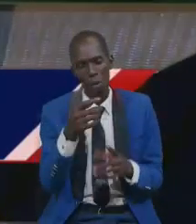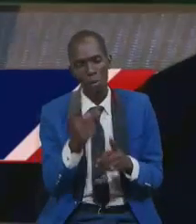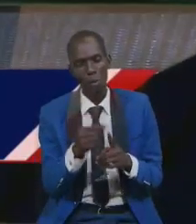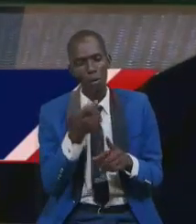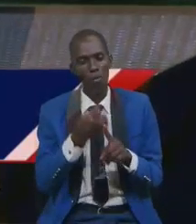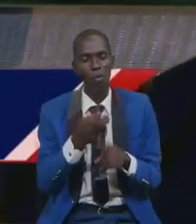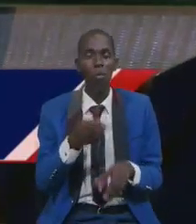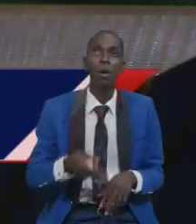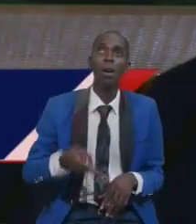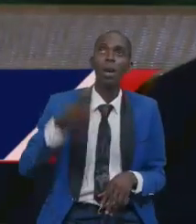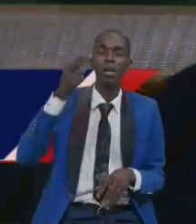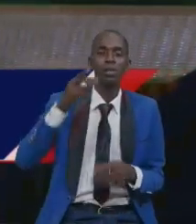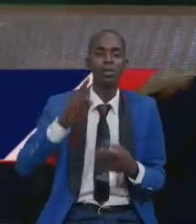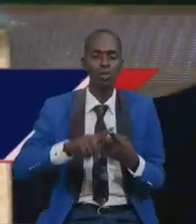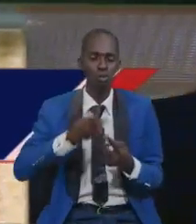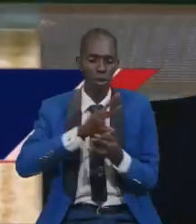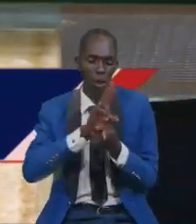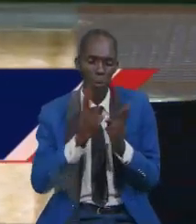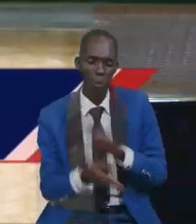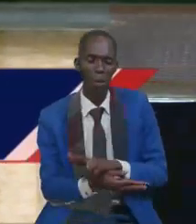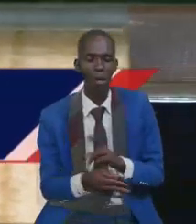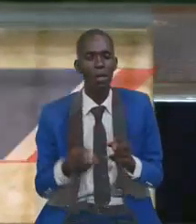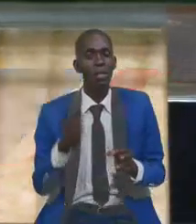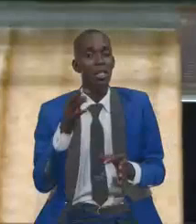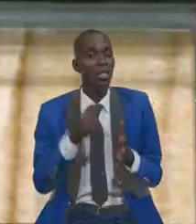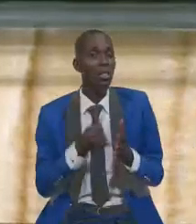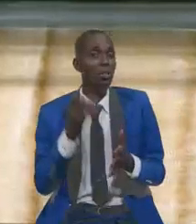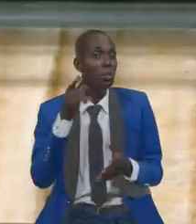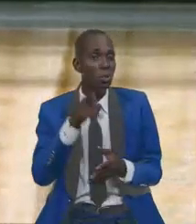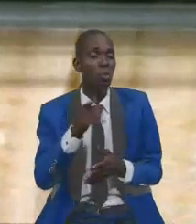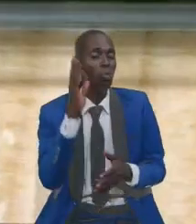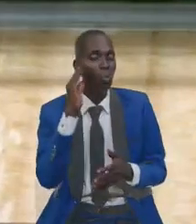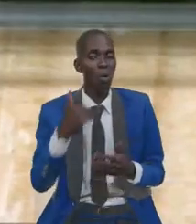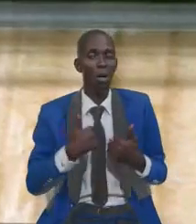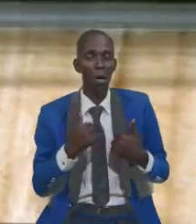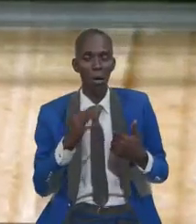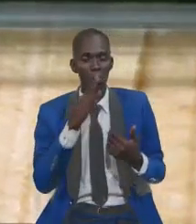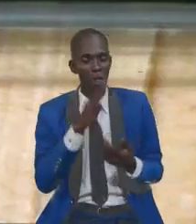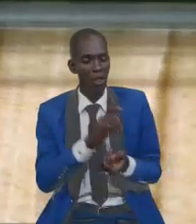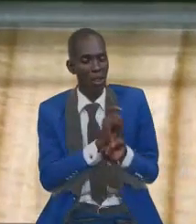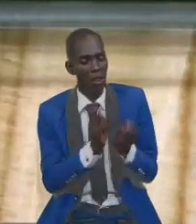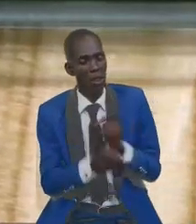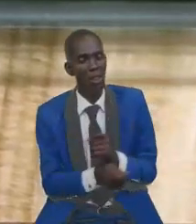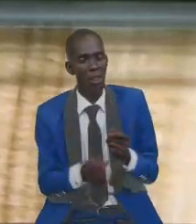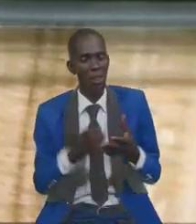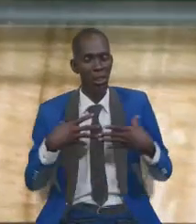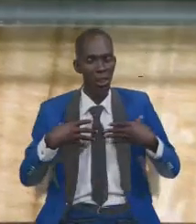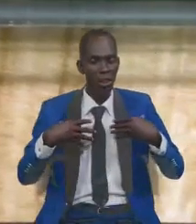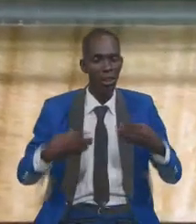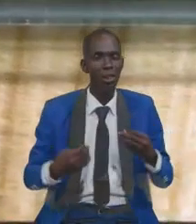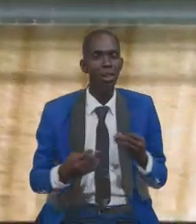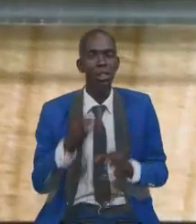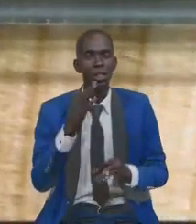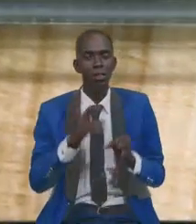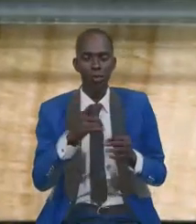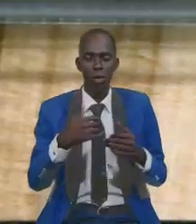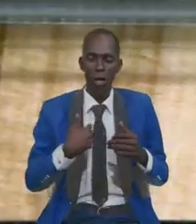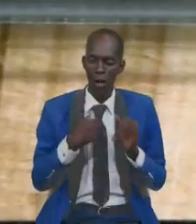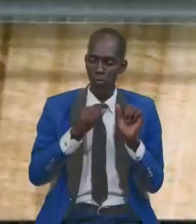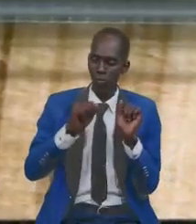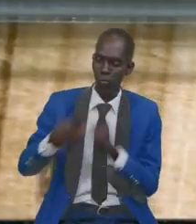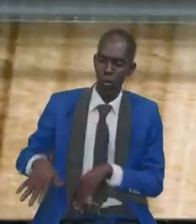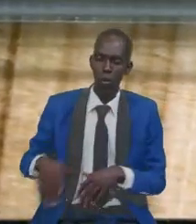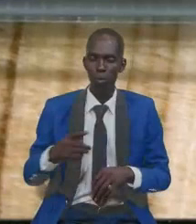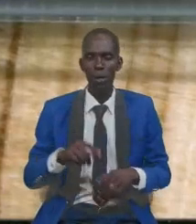should repent and turn. He could have been healed. He could have been turned around if he had dropped the pride, if he